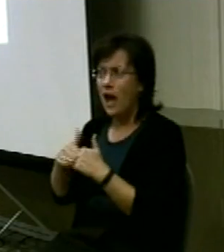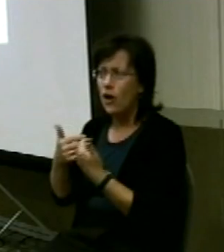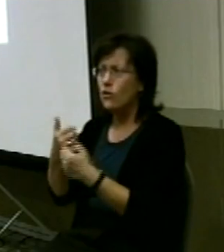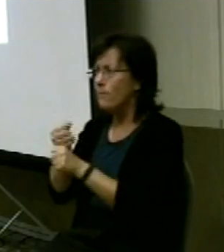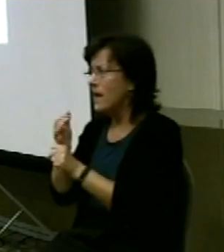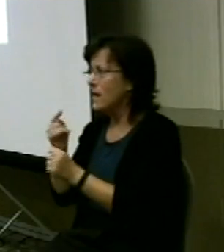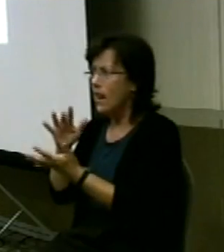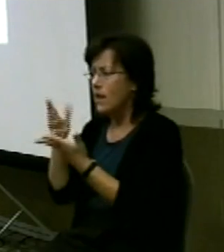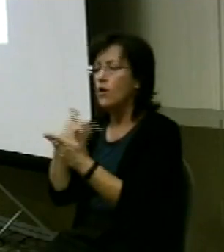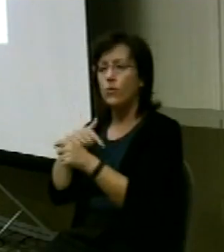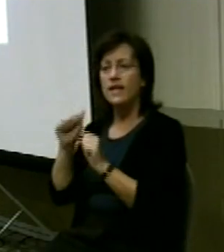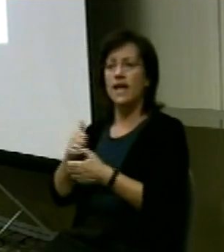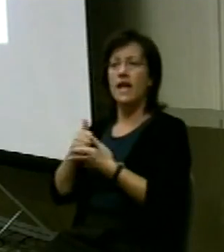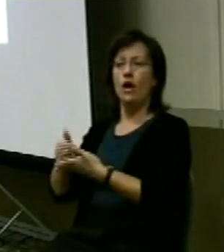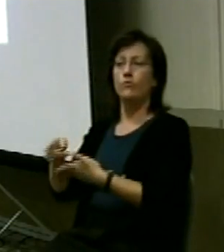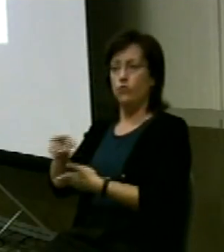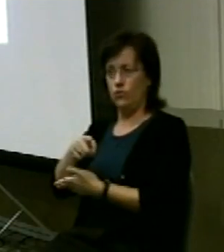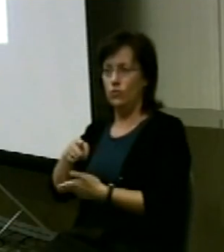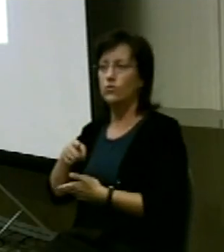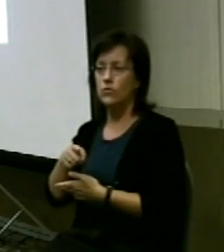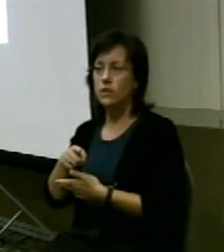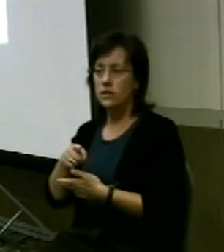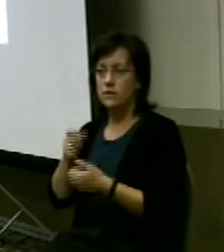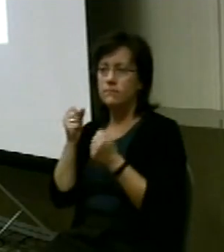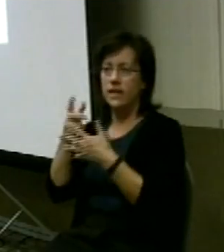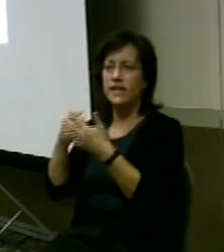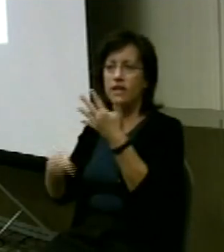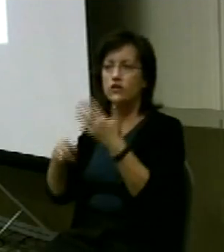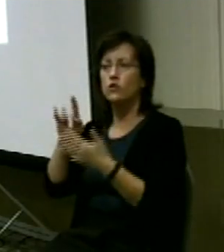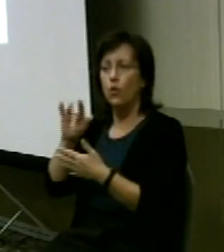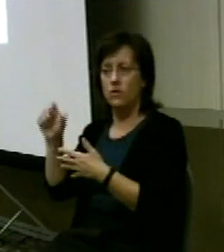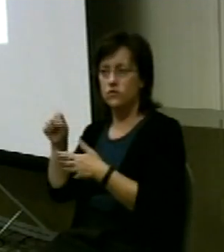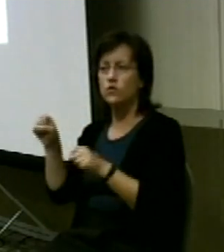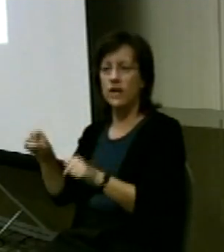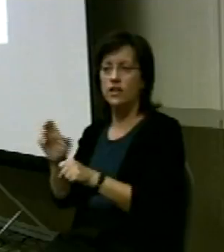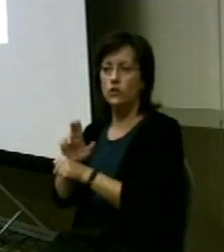can help you make those tools. But those are a bunch of tools that are available to you.